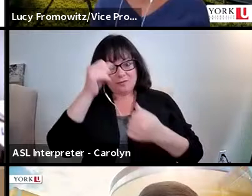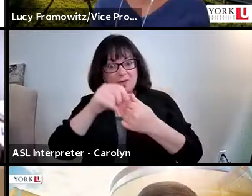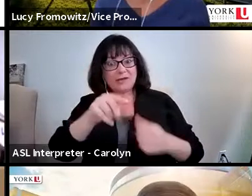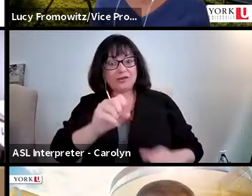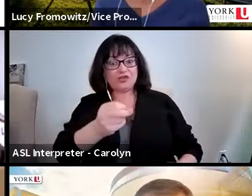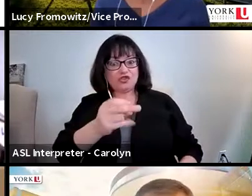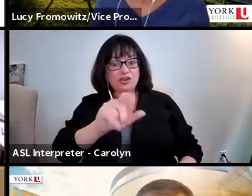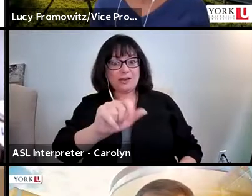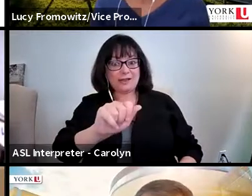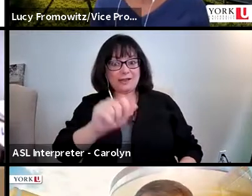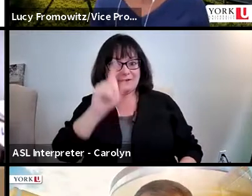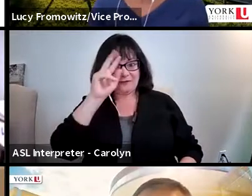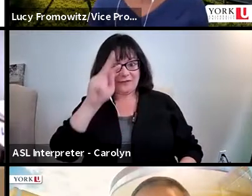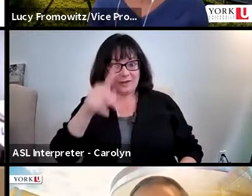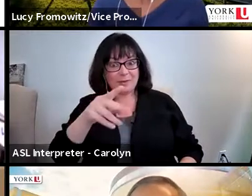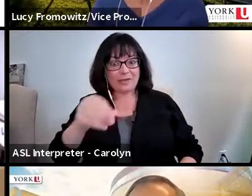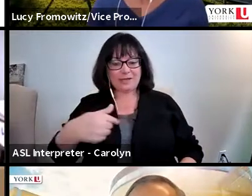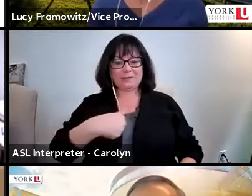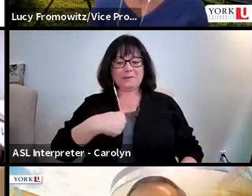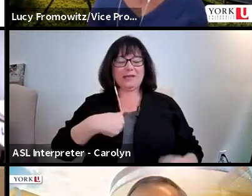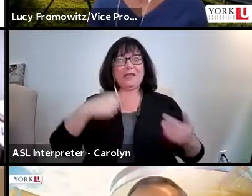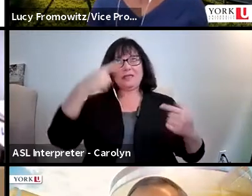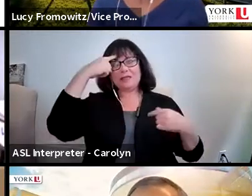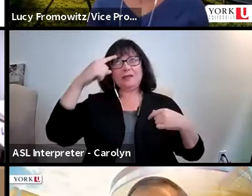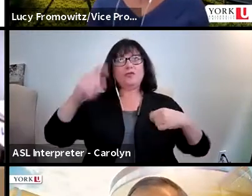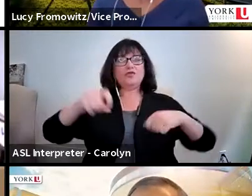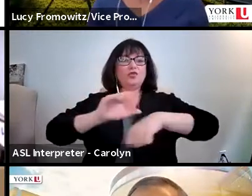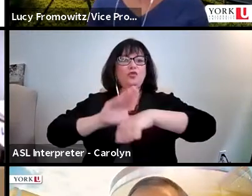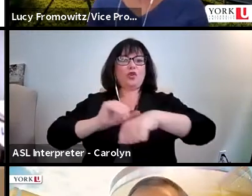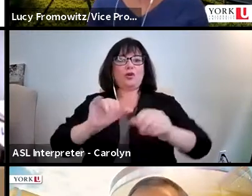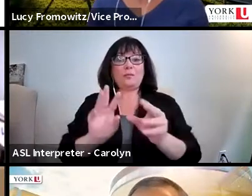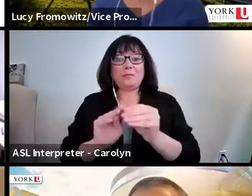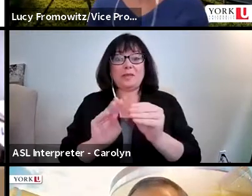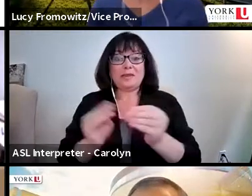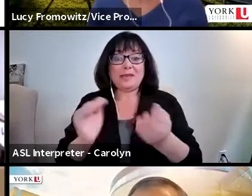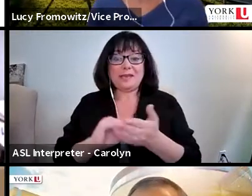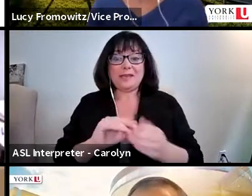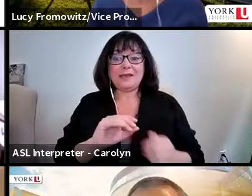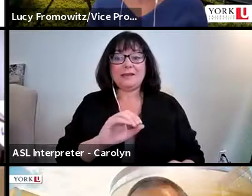to think about getting a meeting of that committee together. So thanks for raising the question.